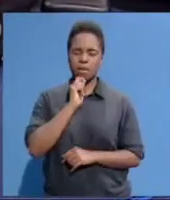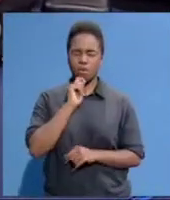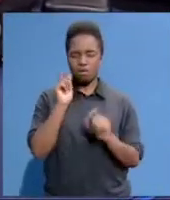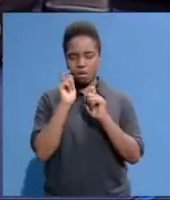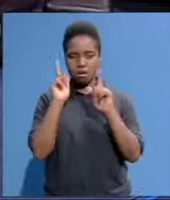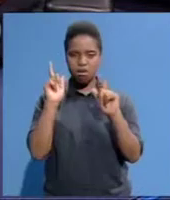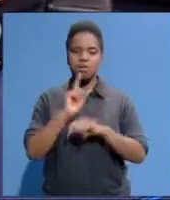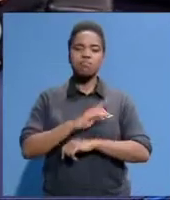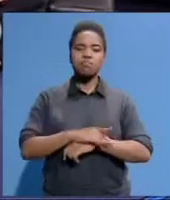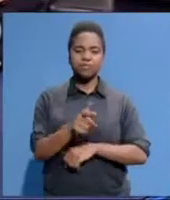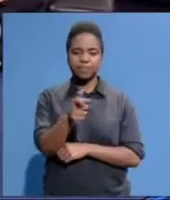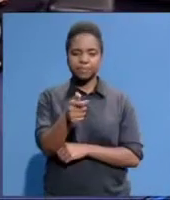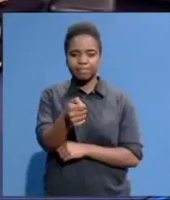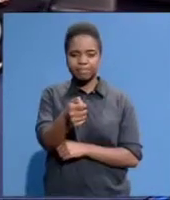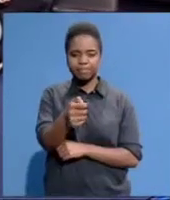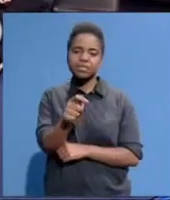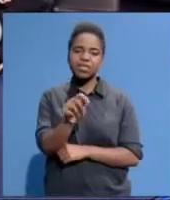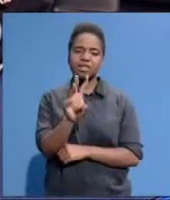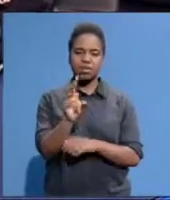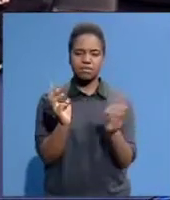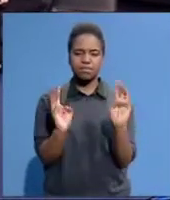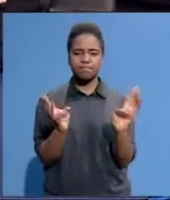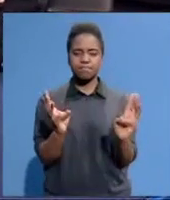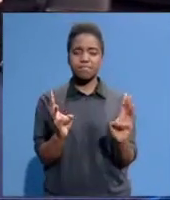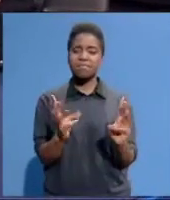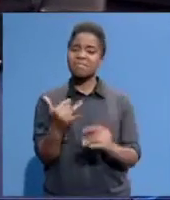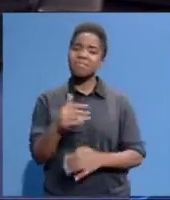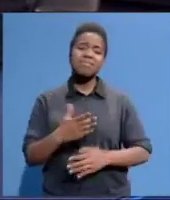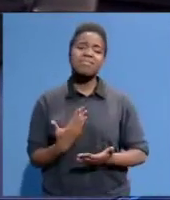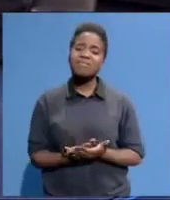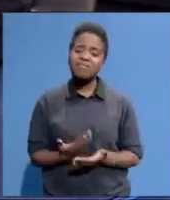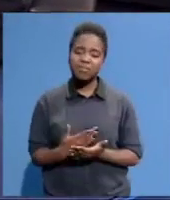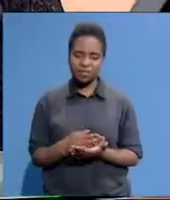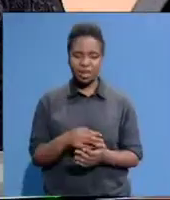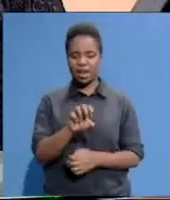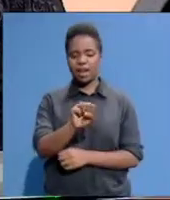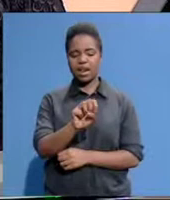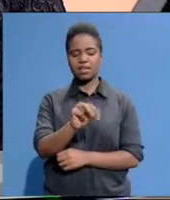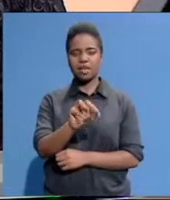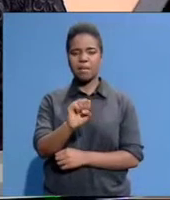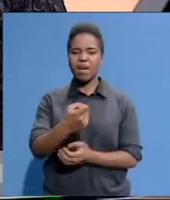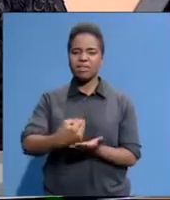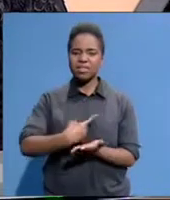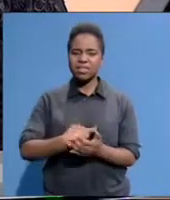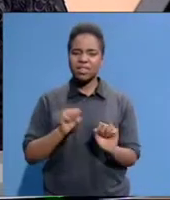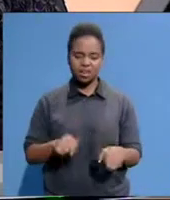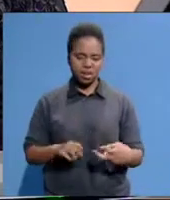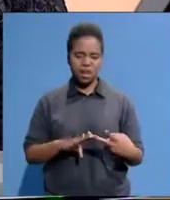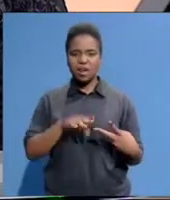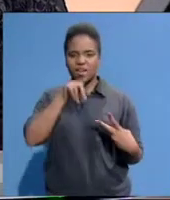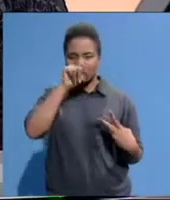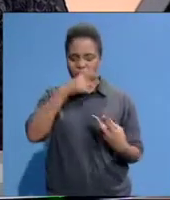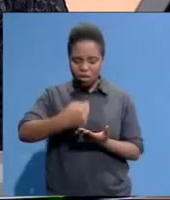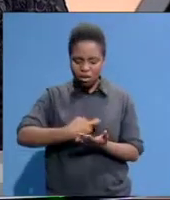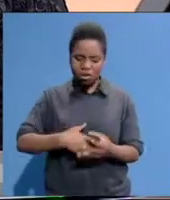do want to get their thoughts. We do want to get their views as well via social media, SMSs as well. It's